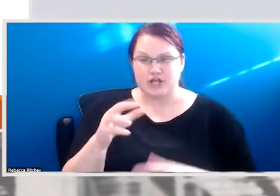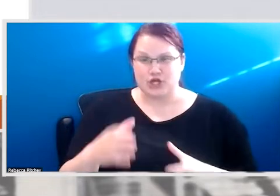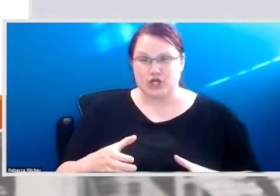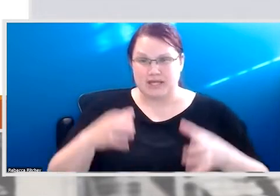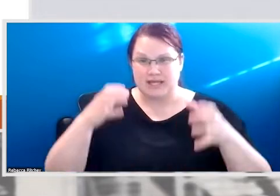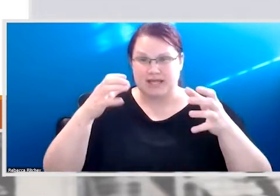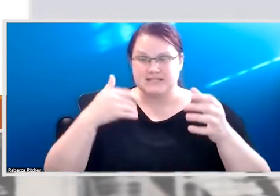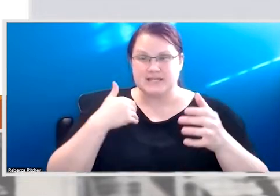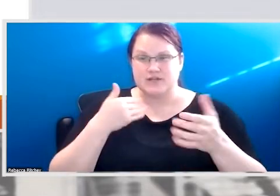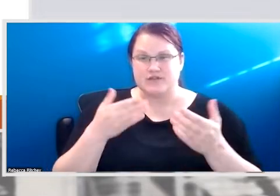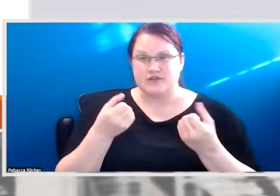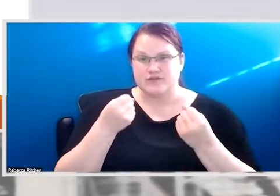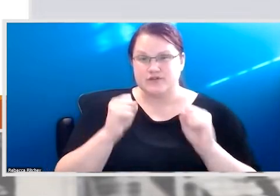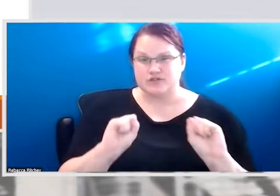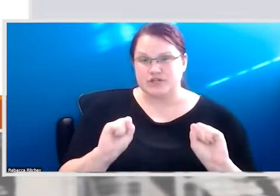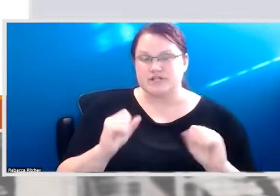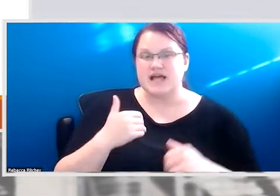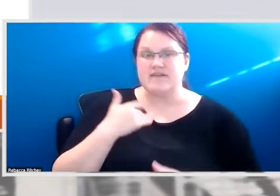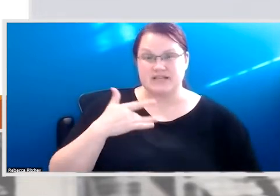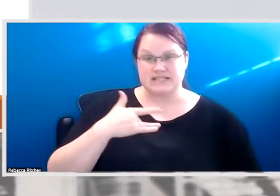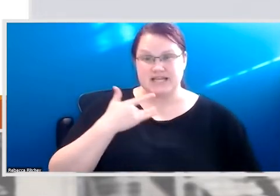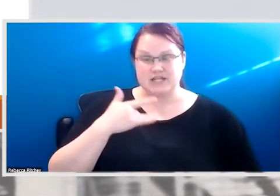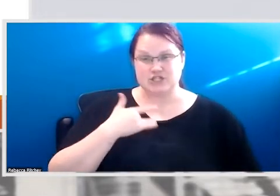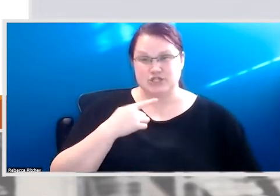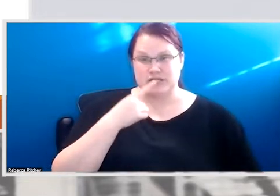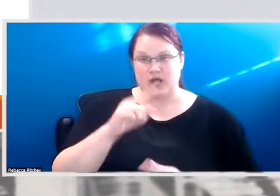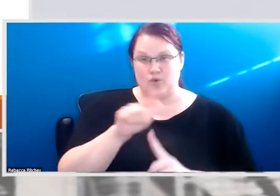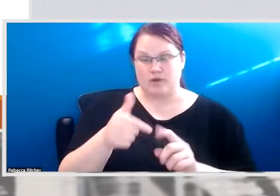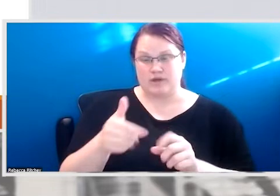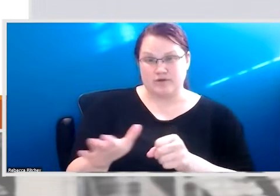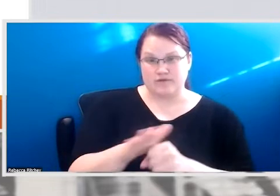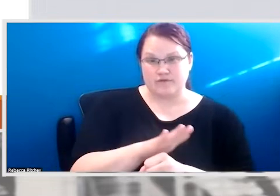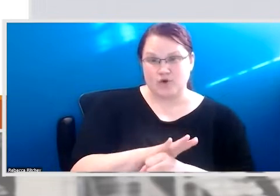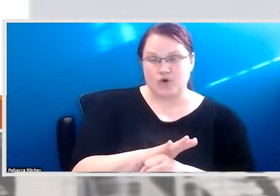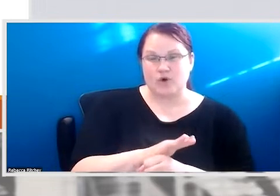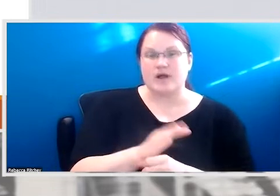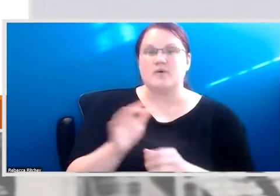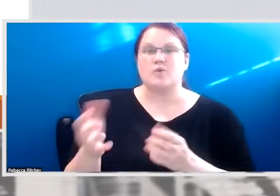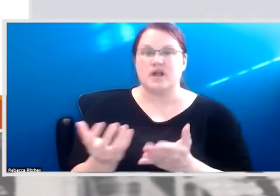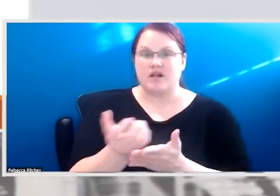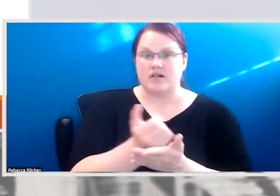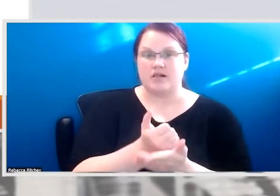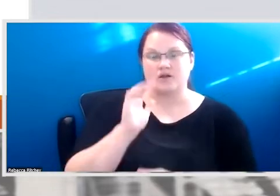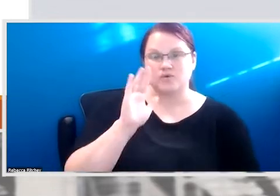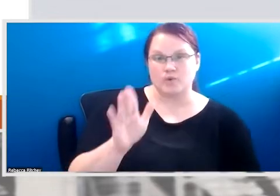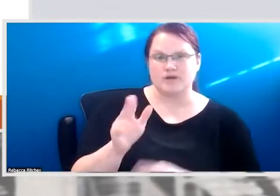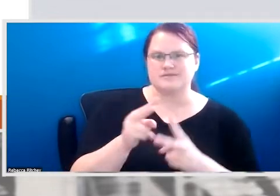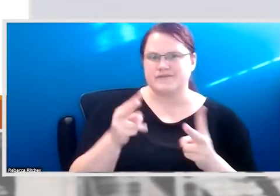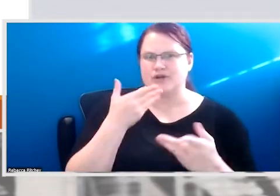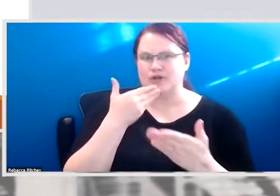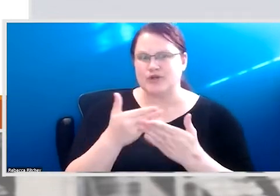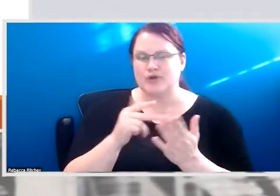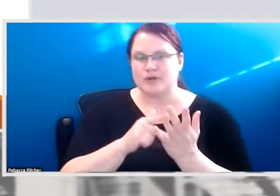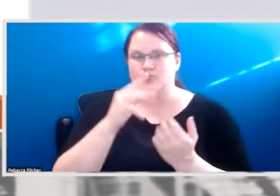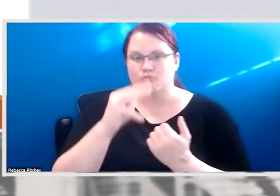in them that tell us when they're filled. They help us be very efficient with the collection of that litter. It's very